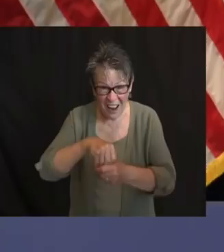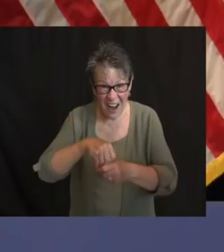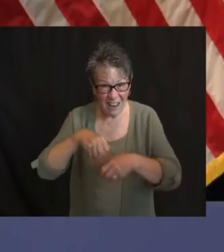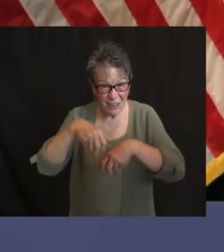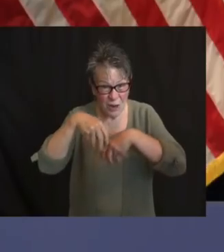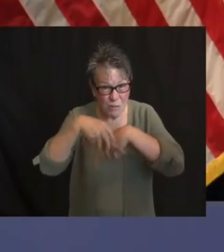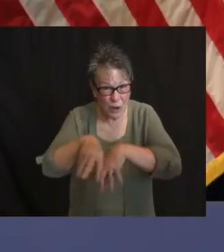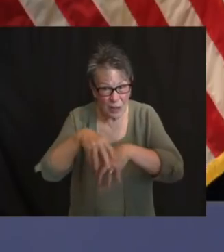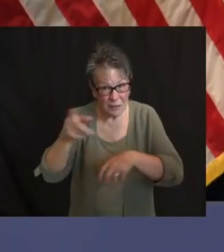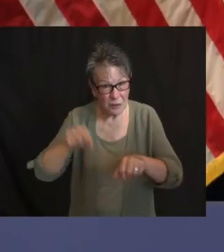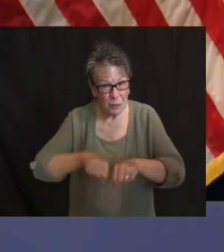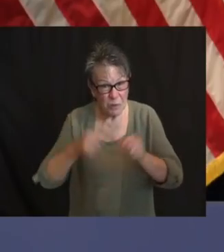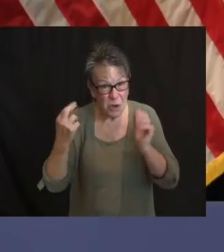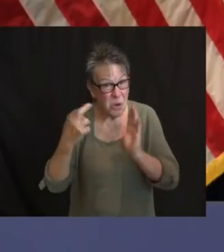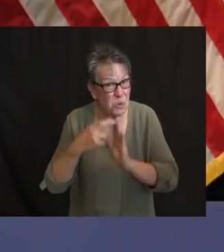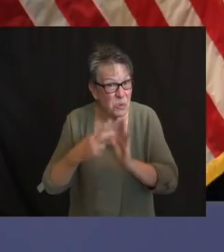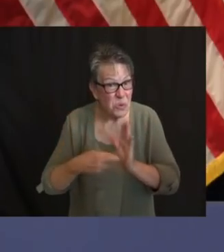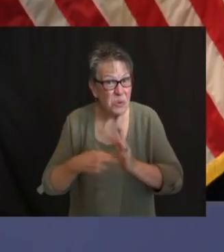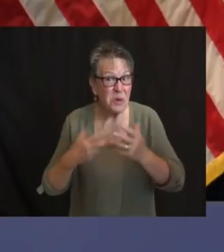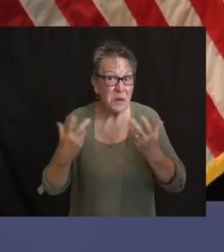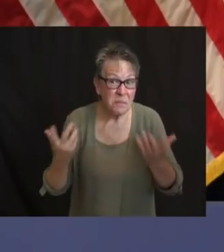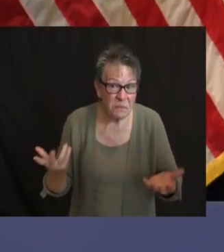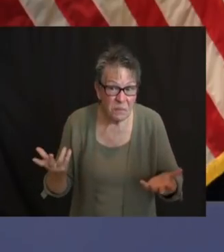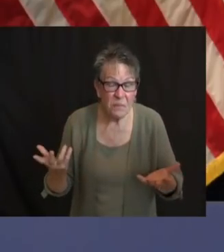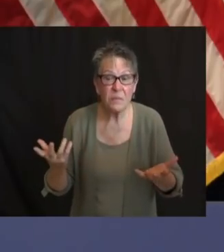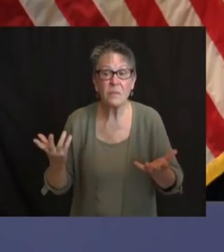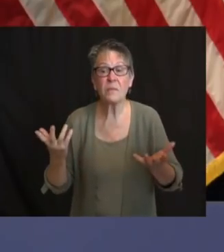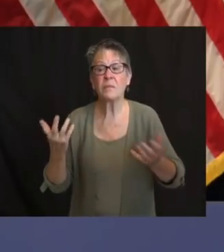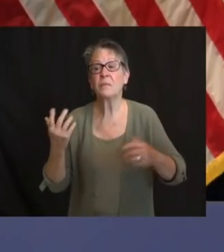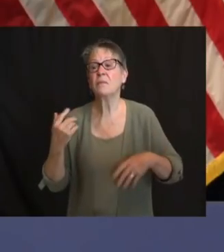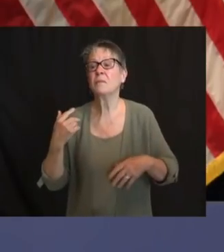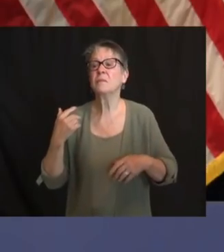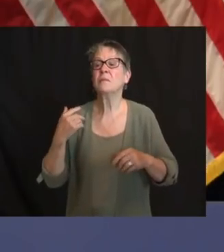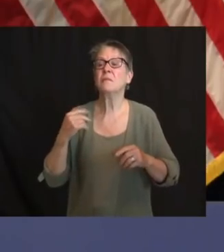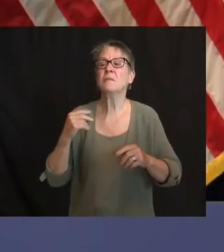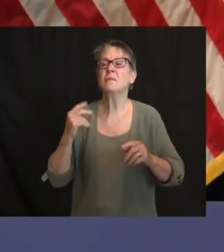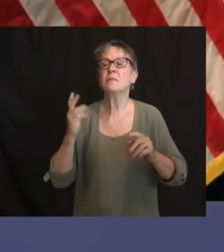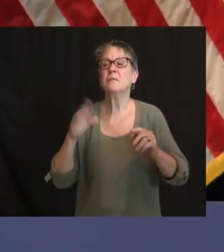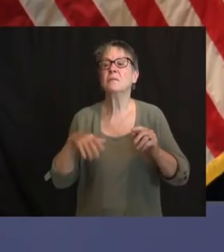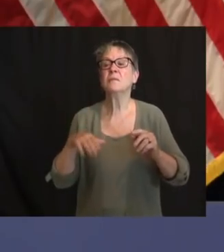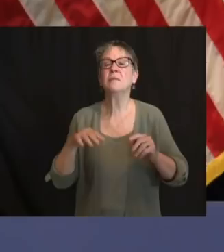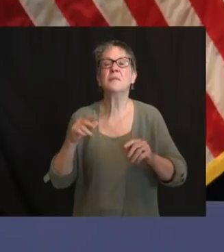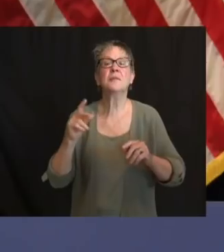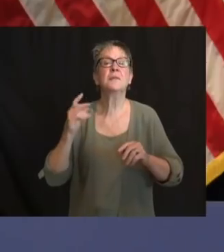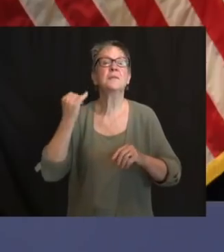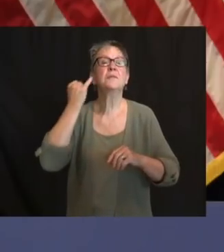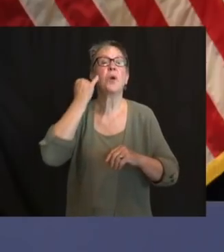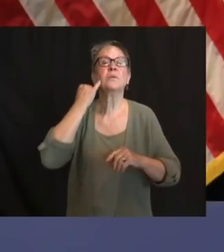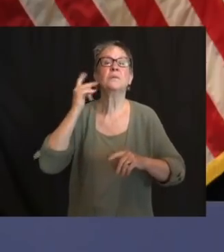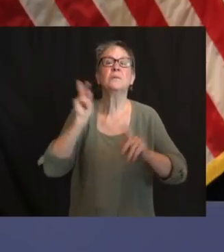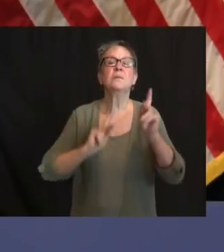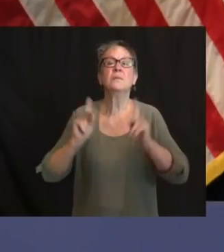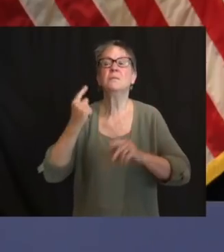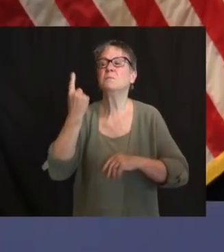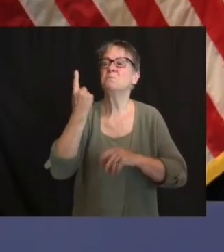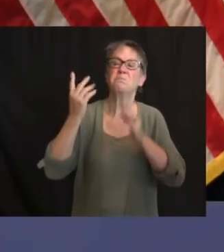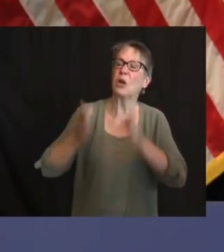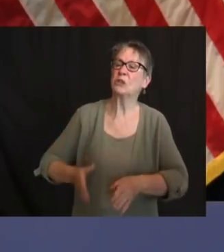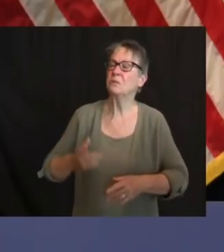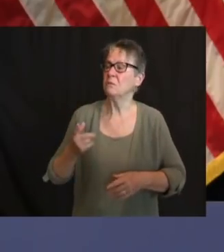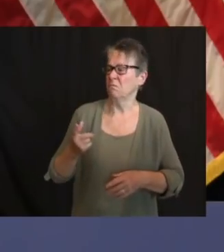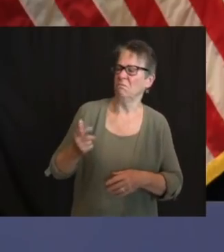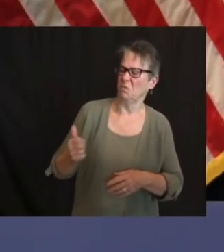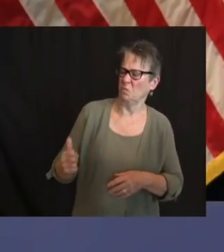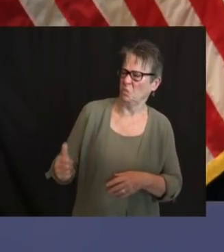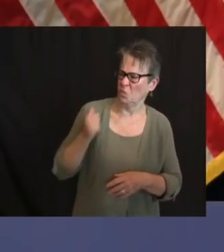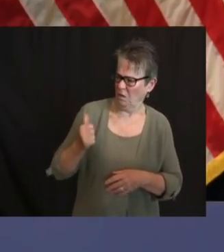tracer? Will they get a visit from police? And when are you planning to use apps that have geolocation data? How does the current app being used track